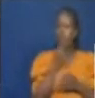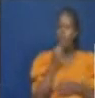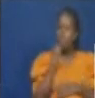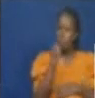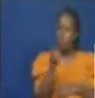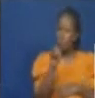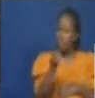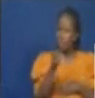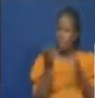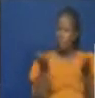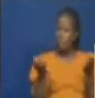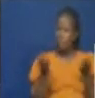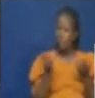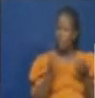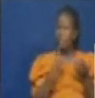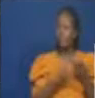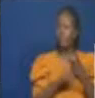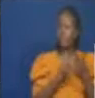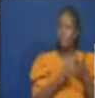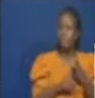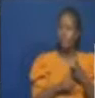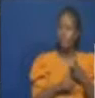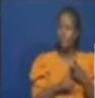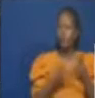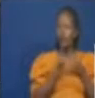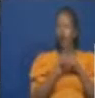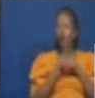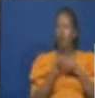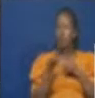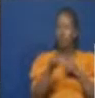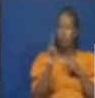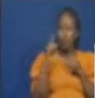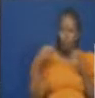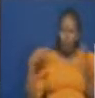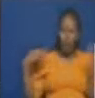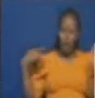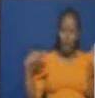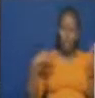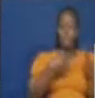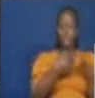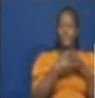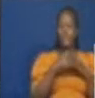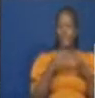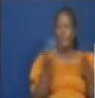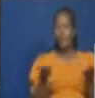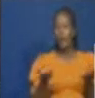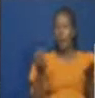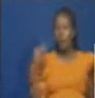Bore and how has your journey been up to where you are sitting?